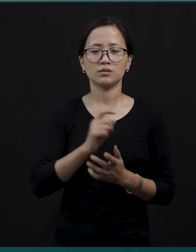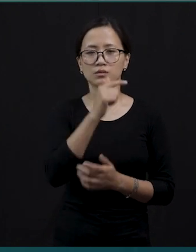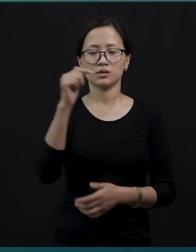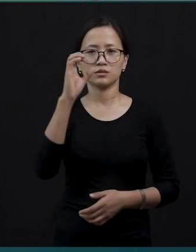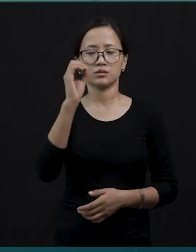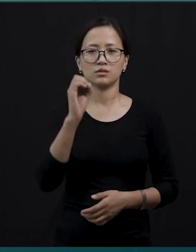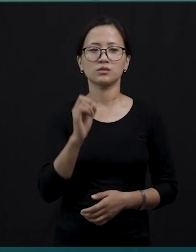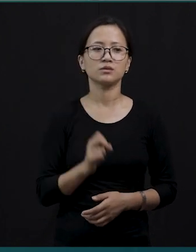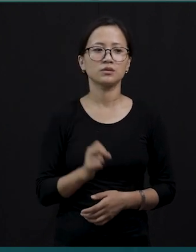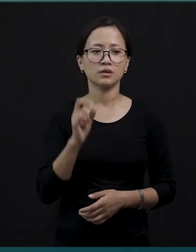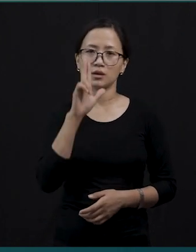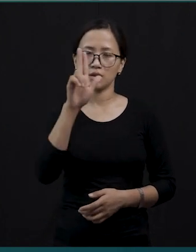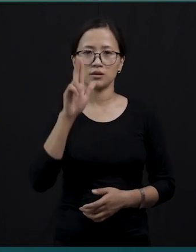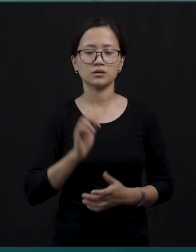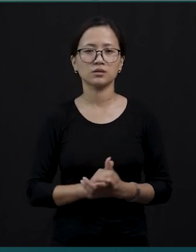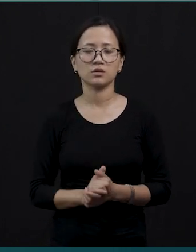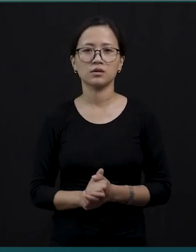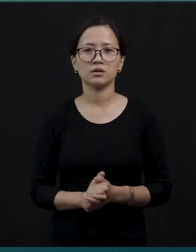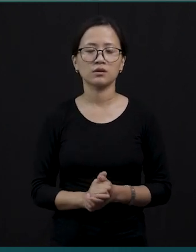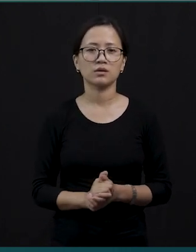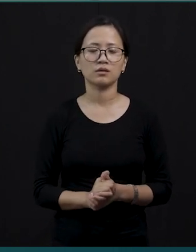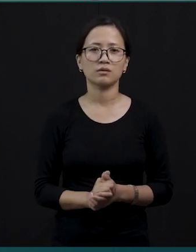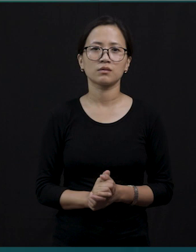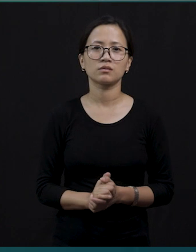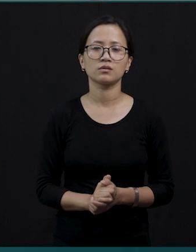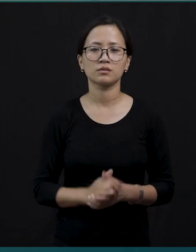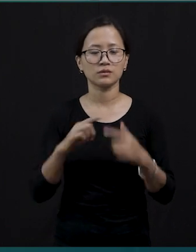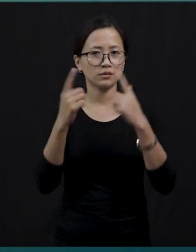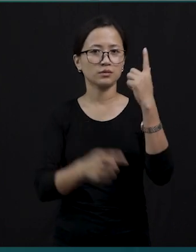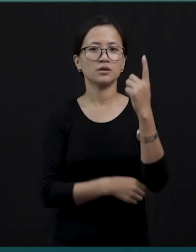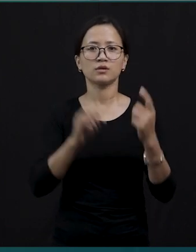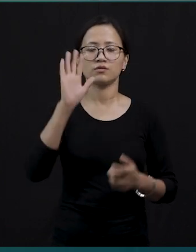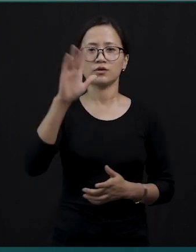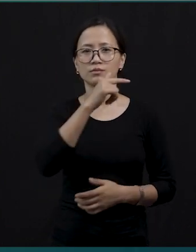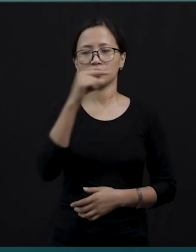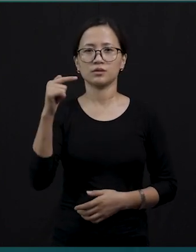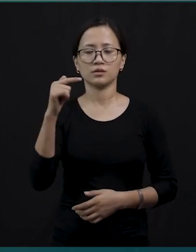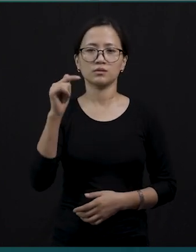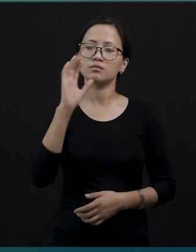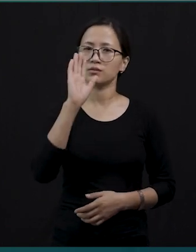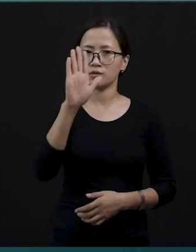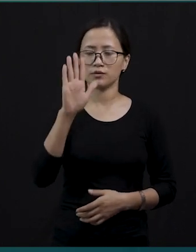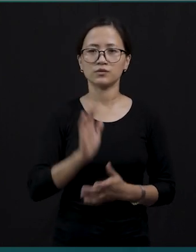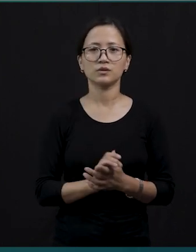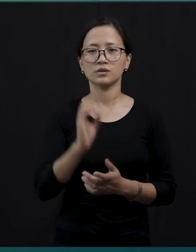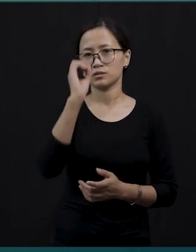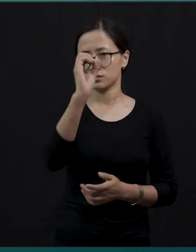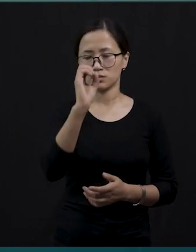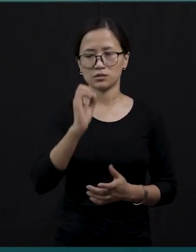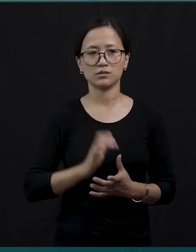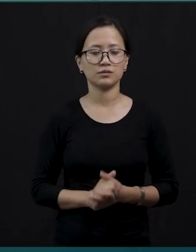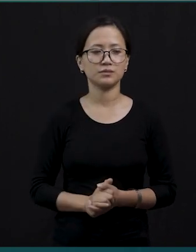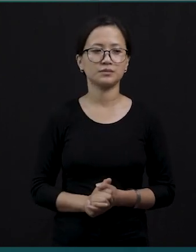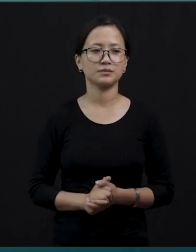How much you'll get, children? You'll get 8. Right? Then the last one, 5. Subtract 5. You'll